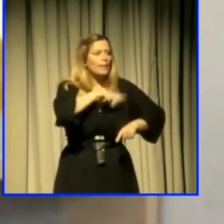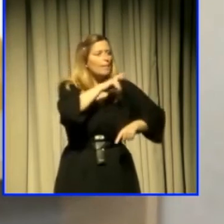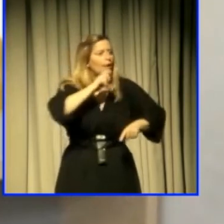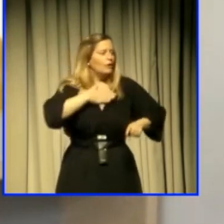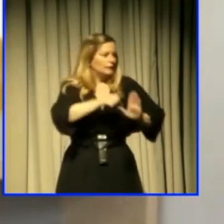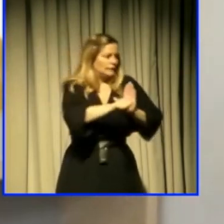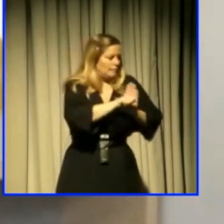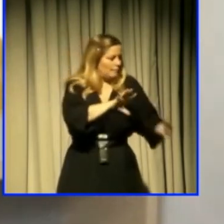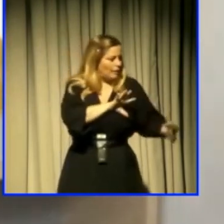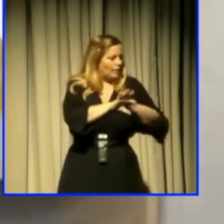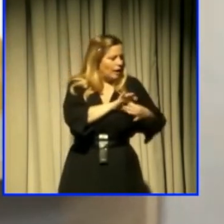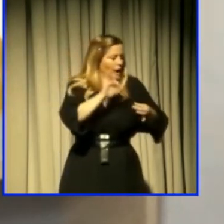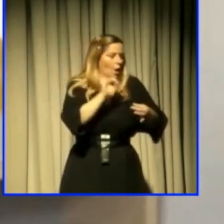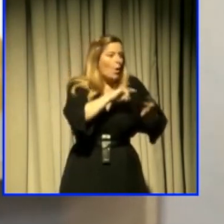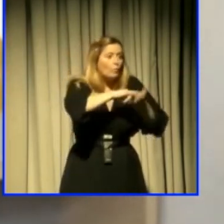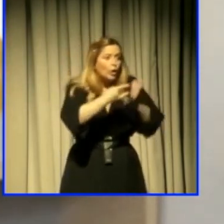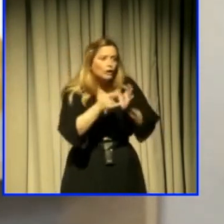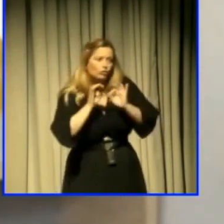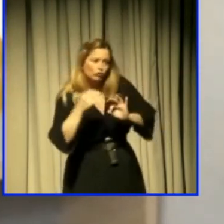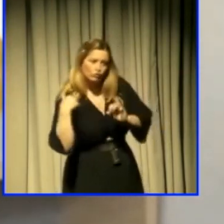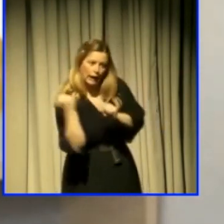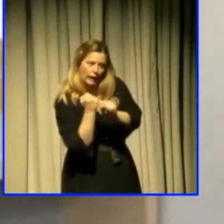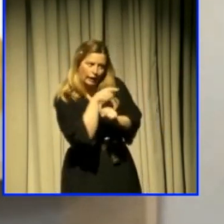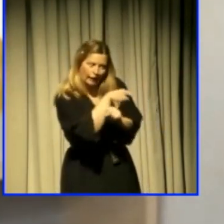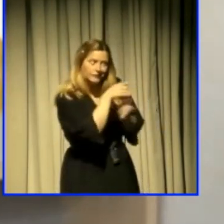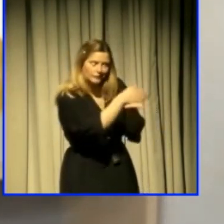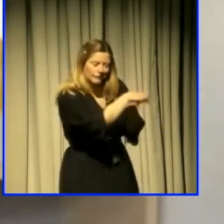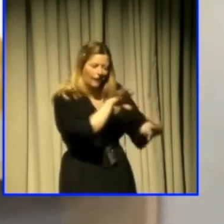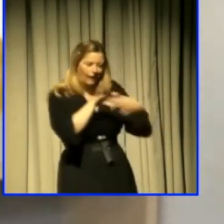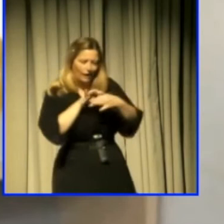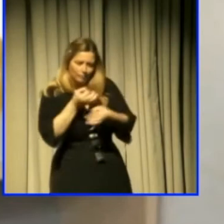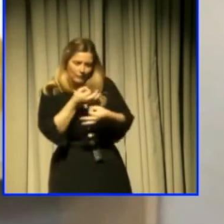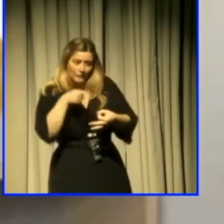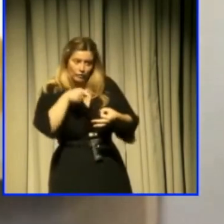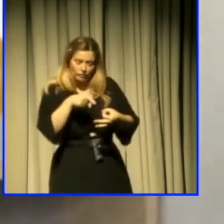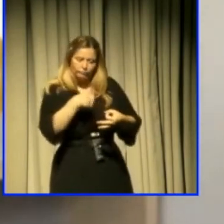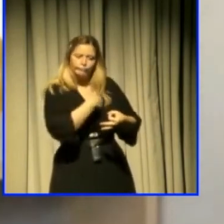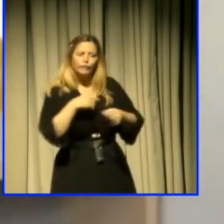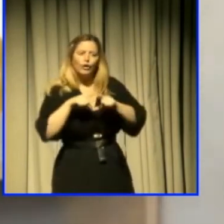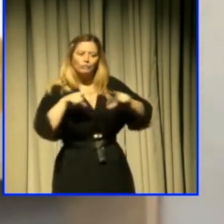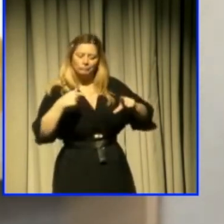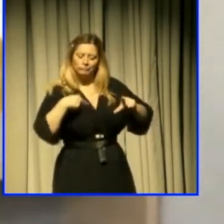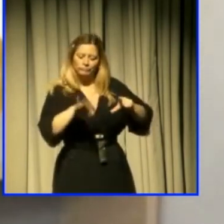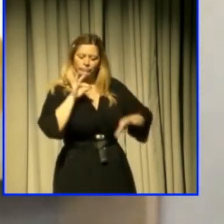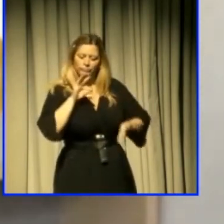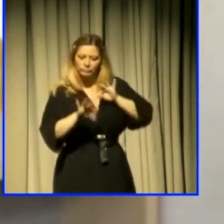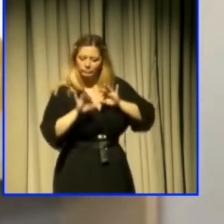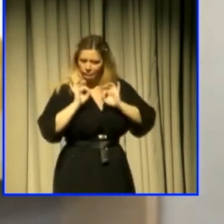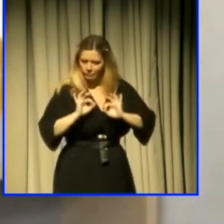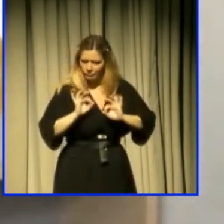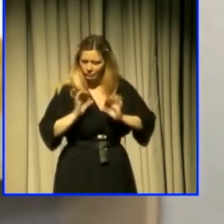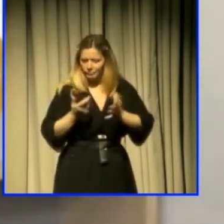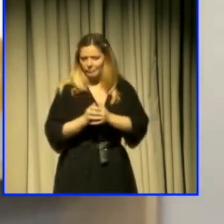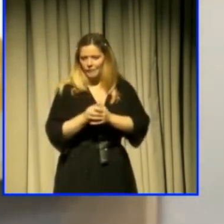on. This is something that you as a company would decide yourself. It's not me, the trend watcher, saying to you, you should, tap into